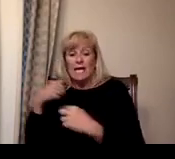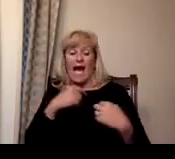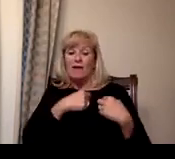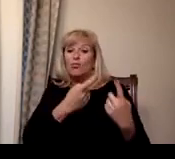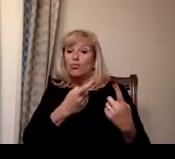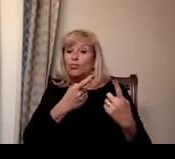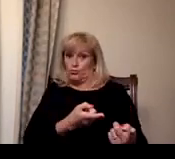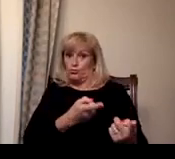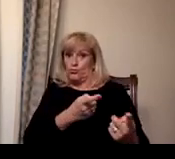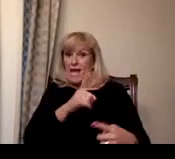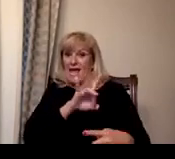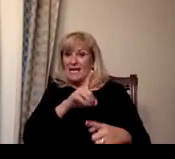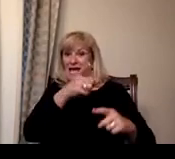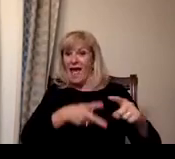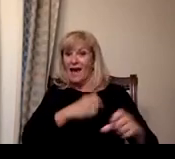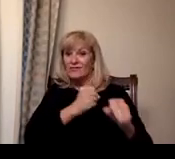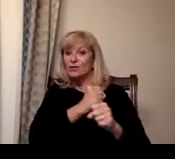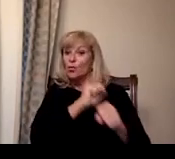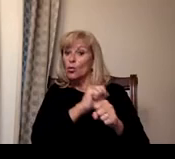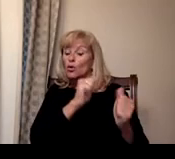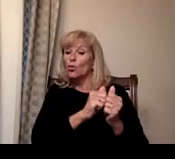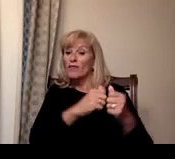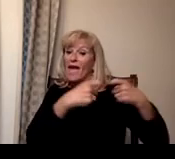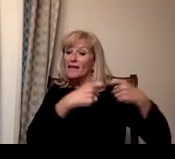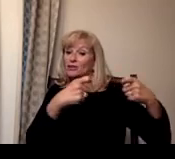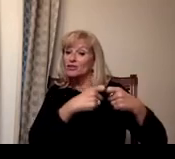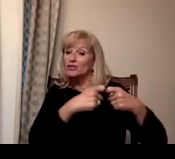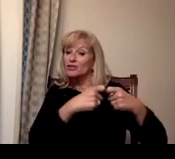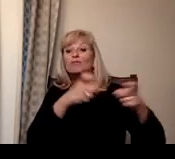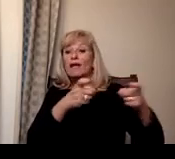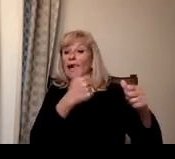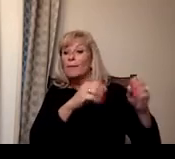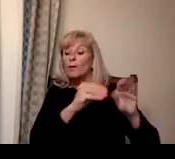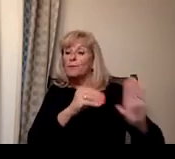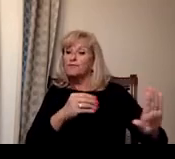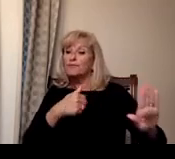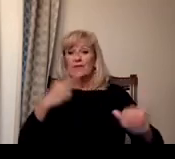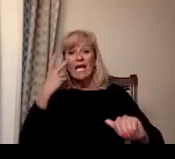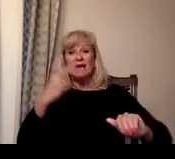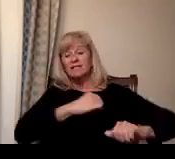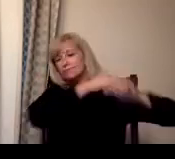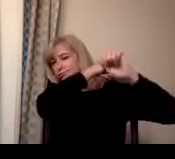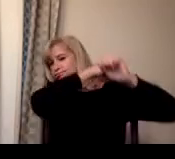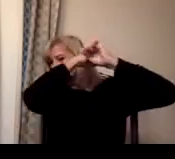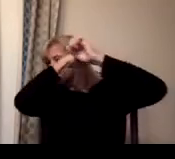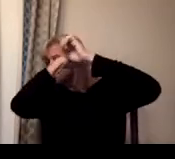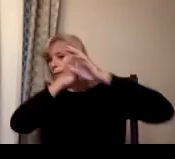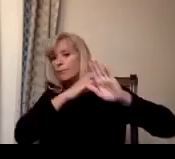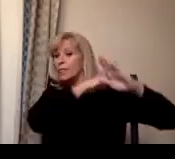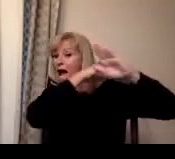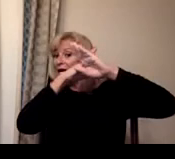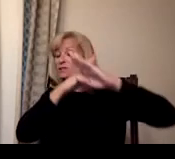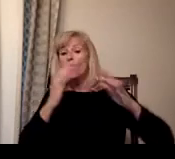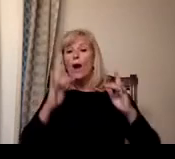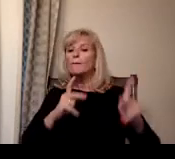8 years. So I have seen the roadblocks to deregulation and why a lot of people aren't